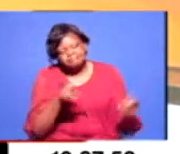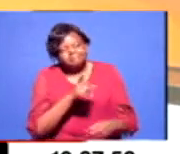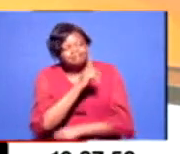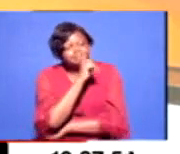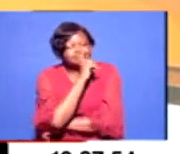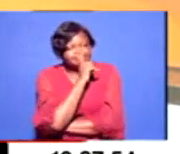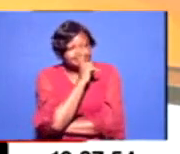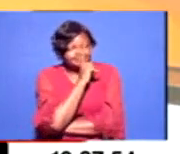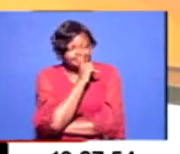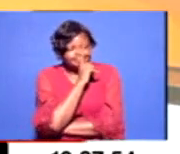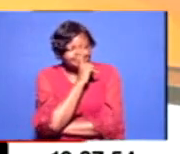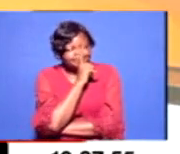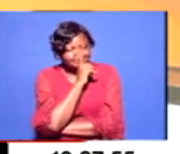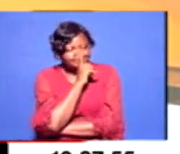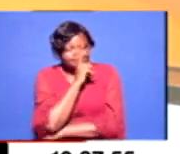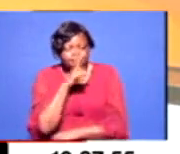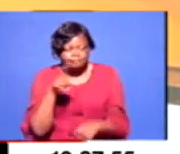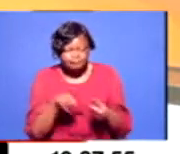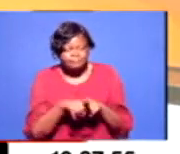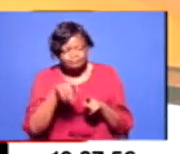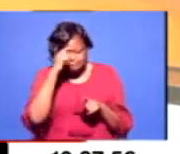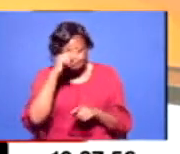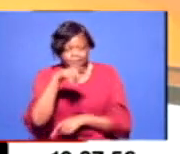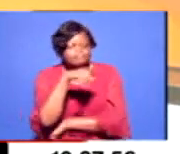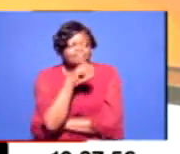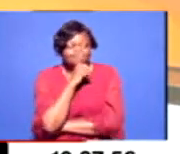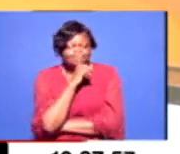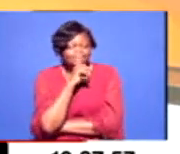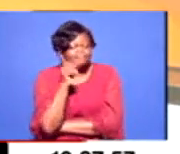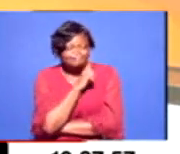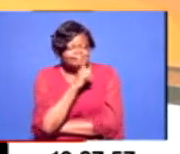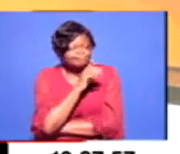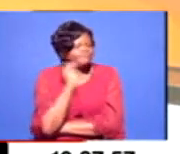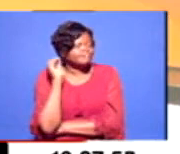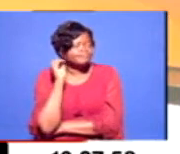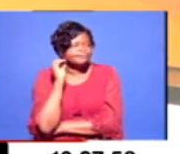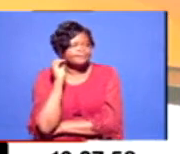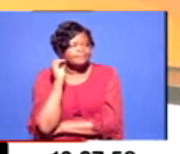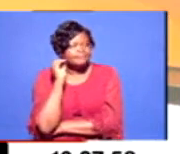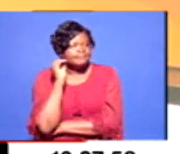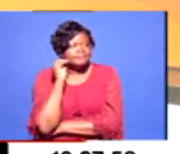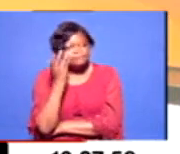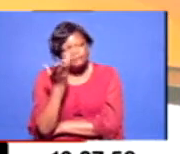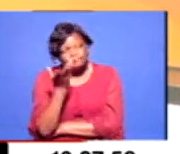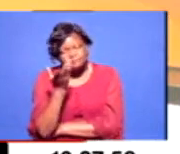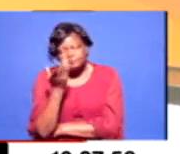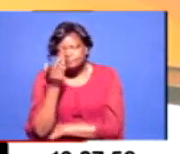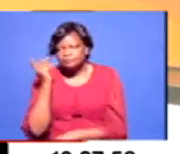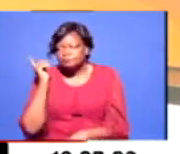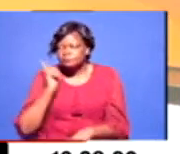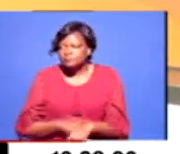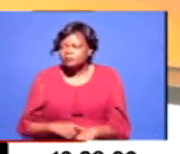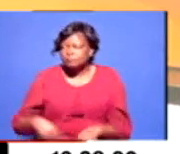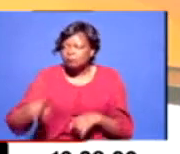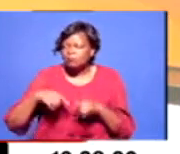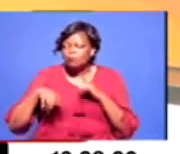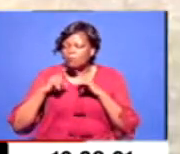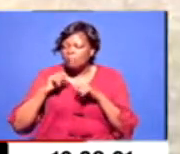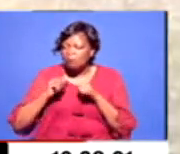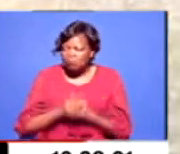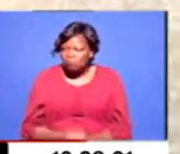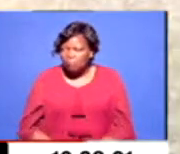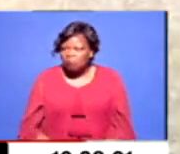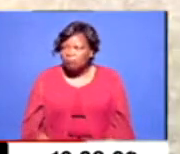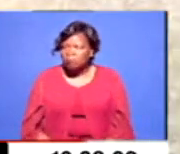this. And also the government is not quite tough on this. When we talk of cultural